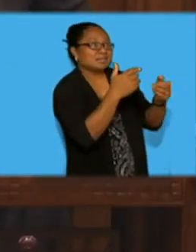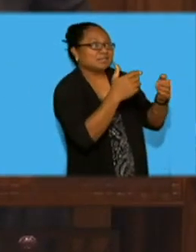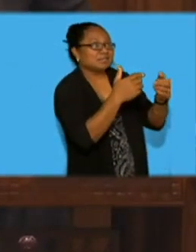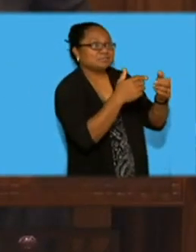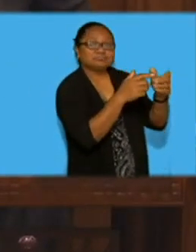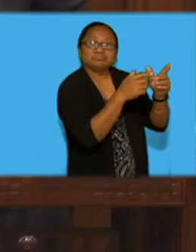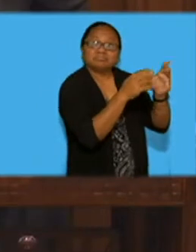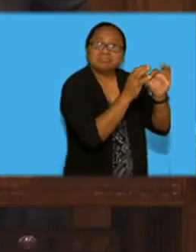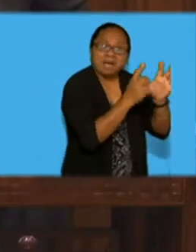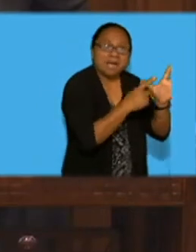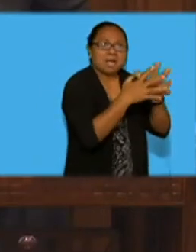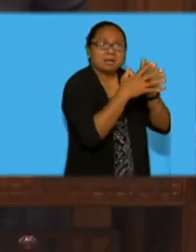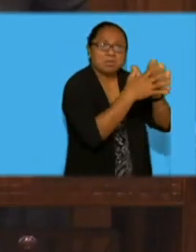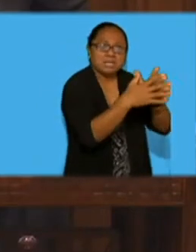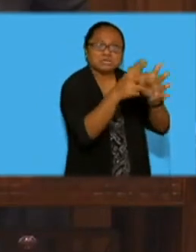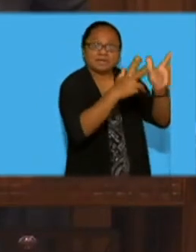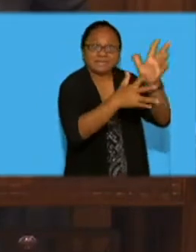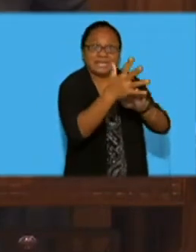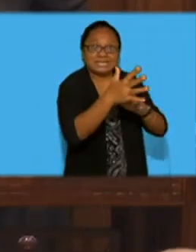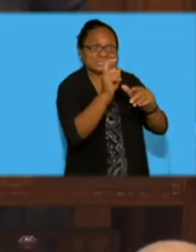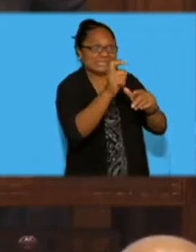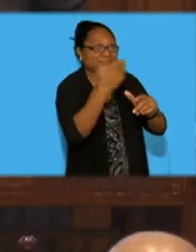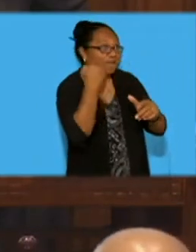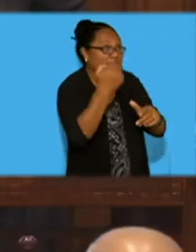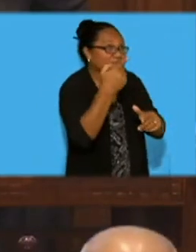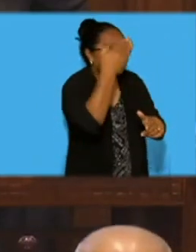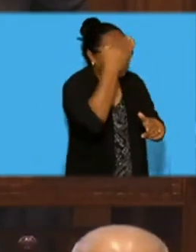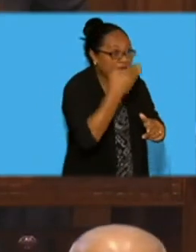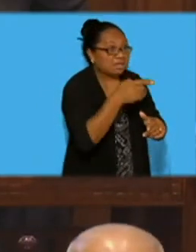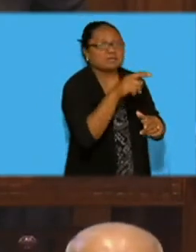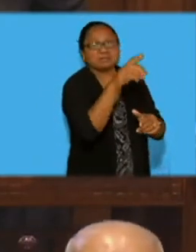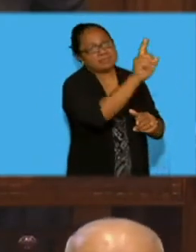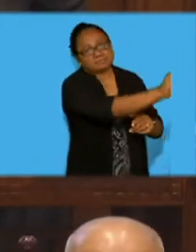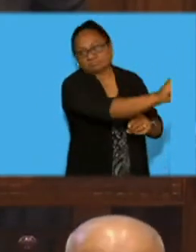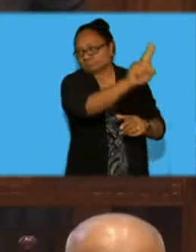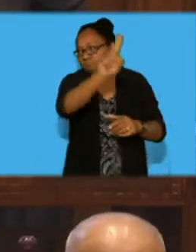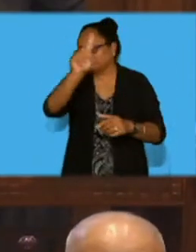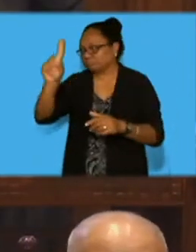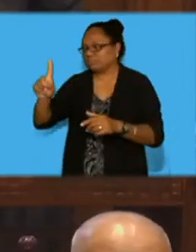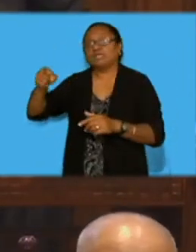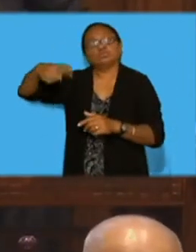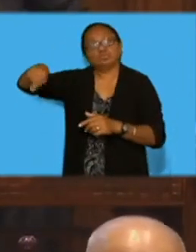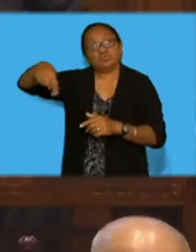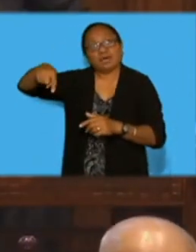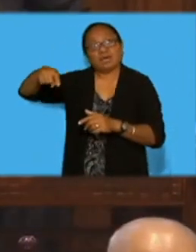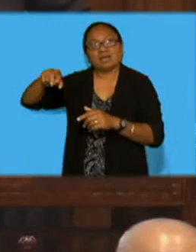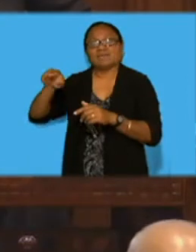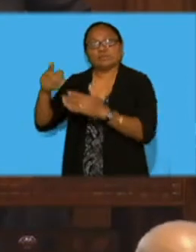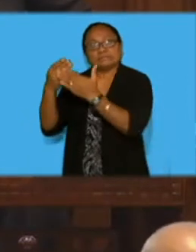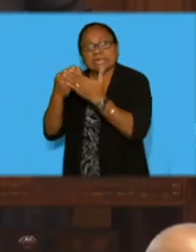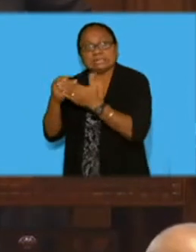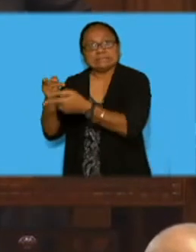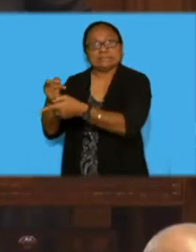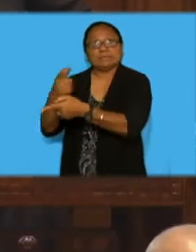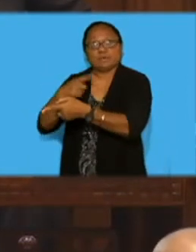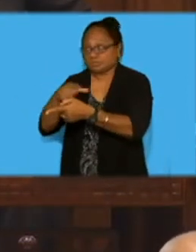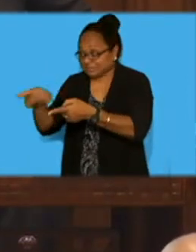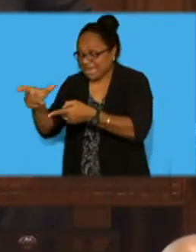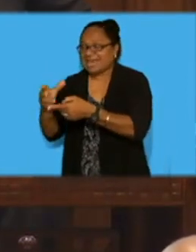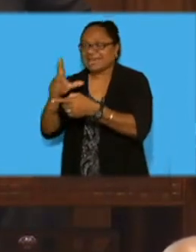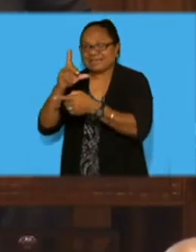learn Braille language and use Braille to get access to storybooks or other